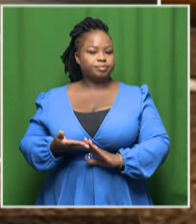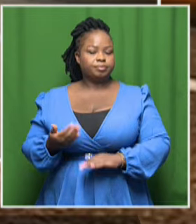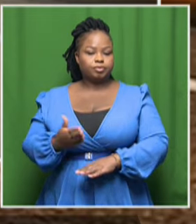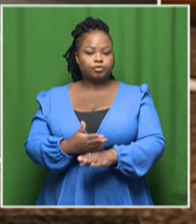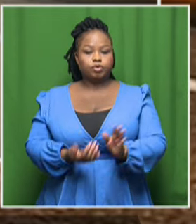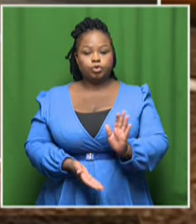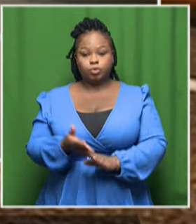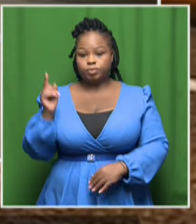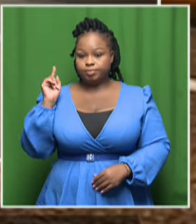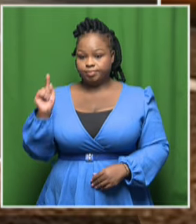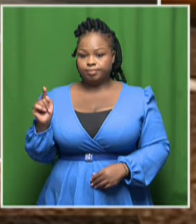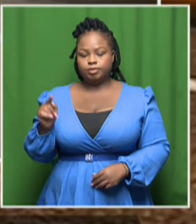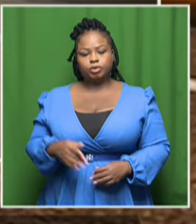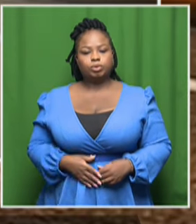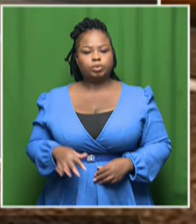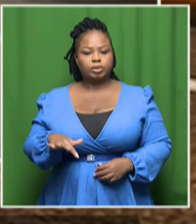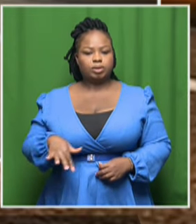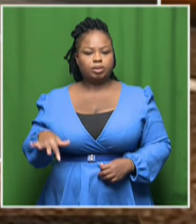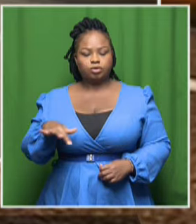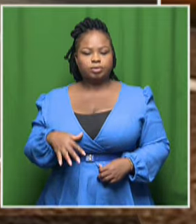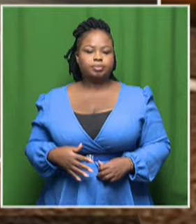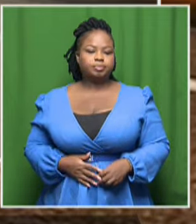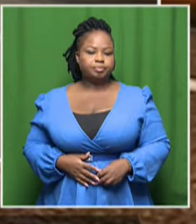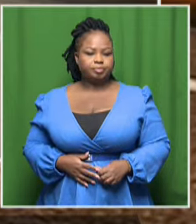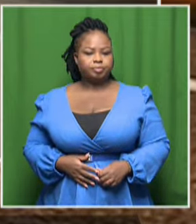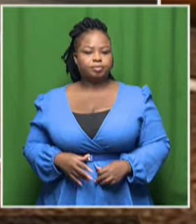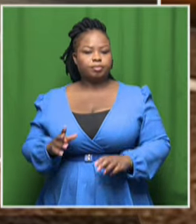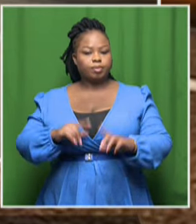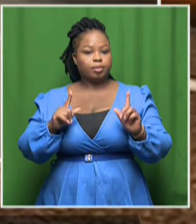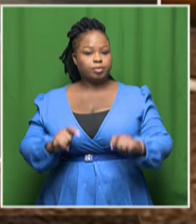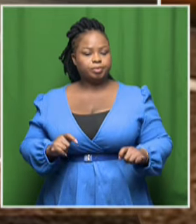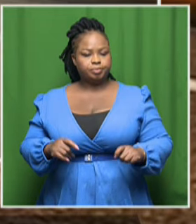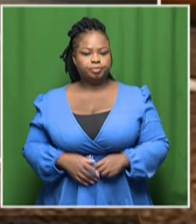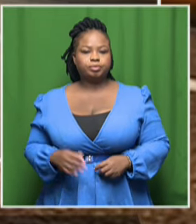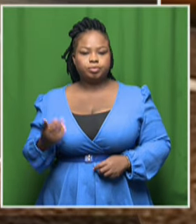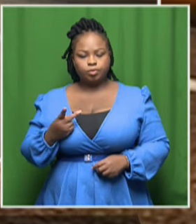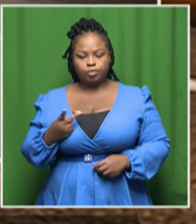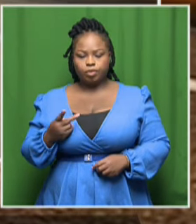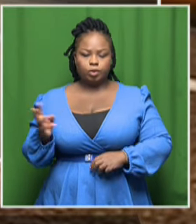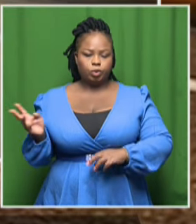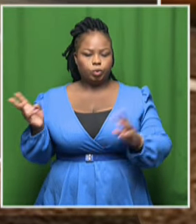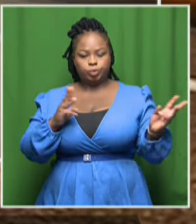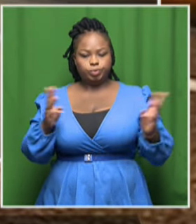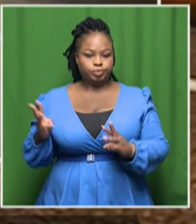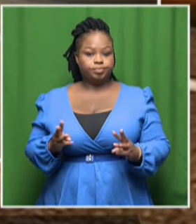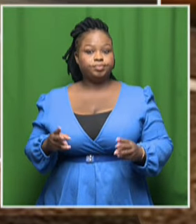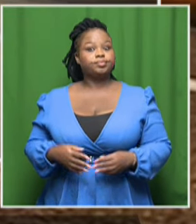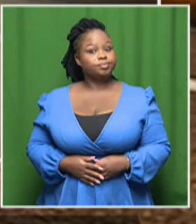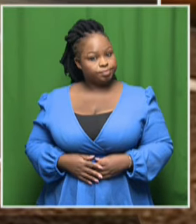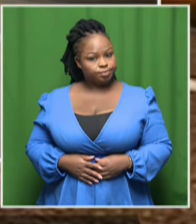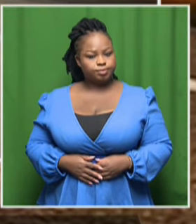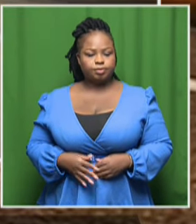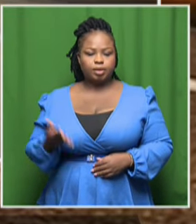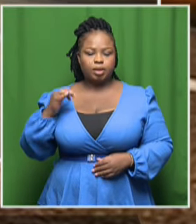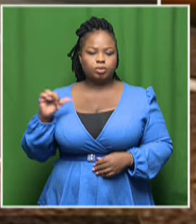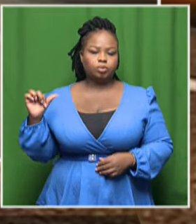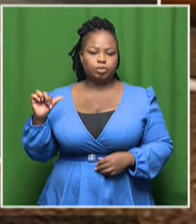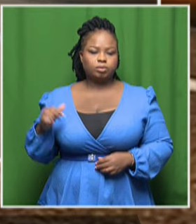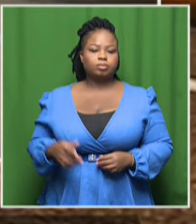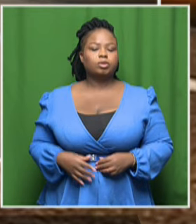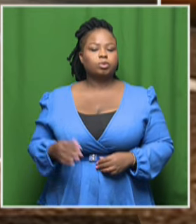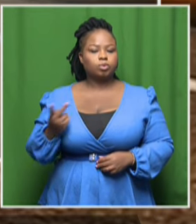travel, particularly around that unprecedented level 9. Down in Cape Town, it's also been a windy weekend, windy back end of last week and across the